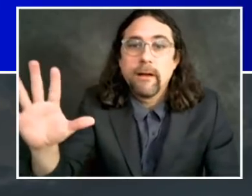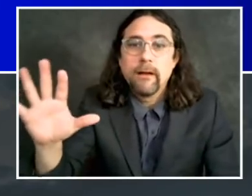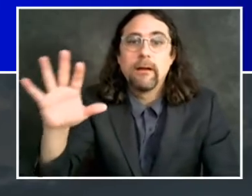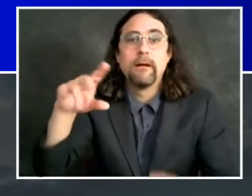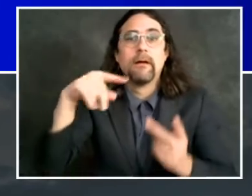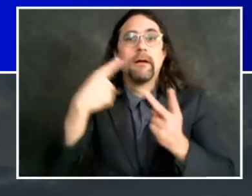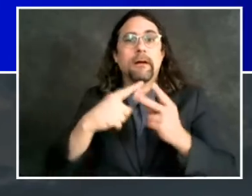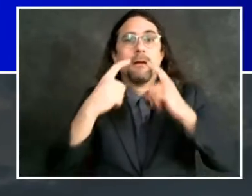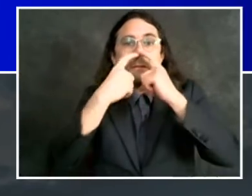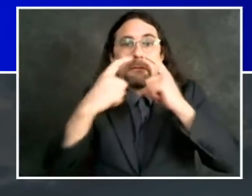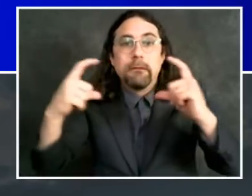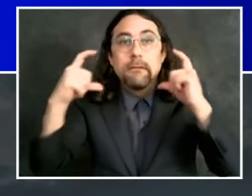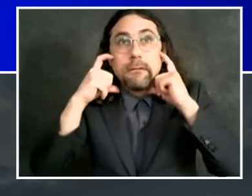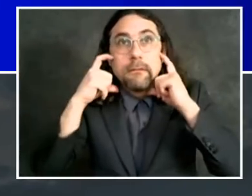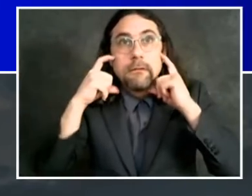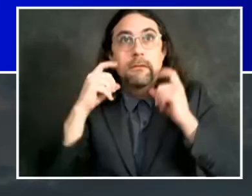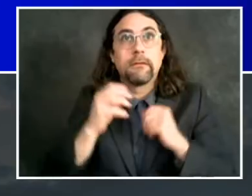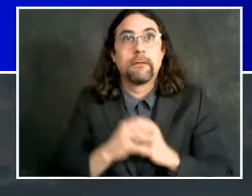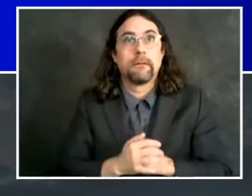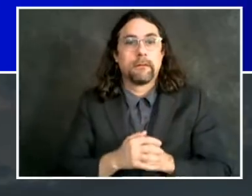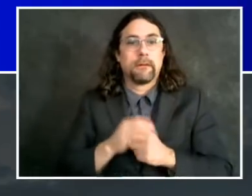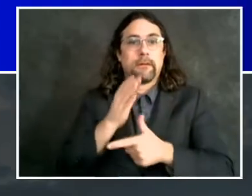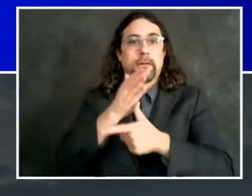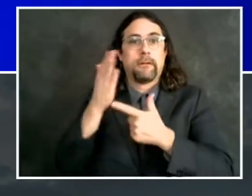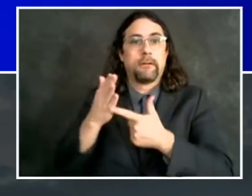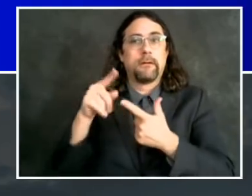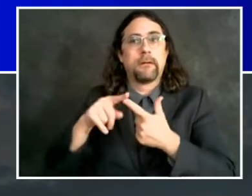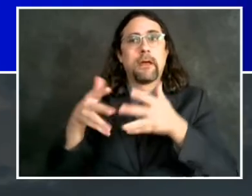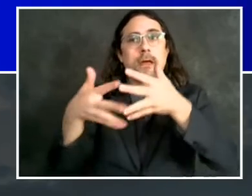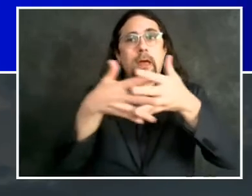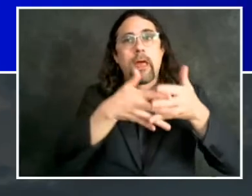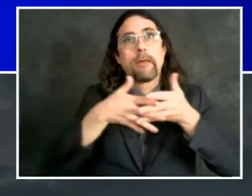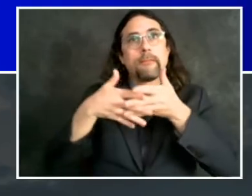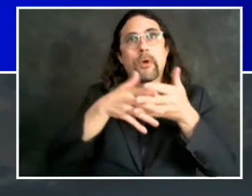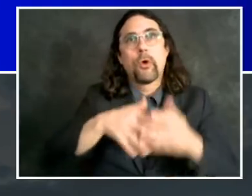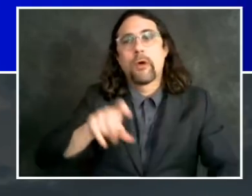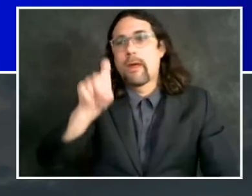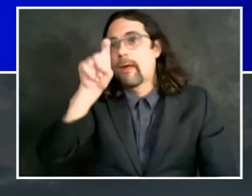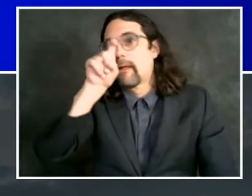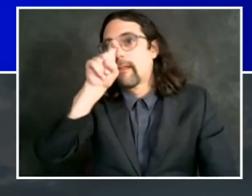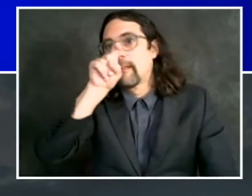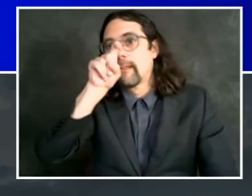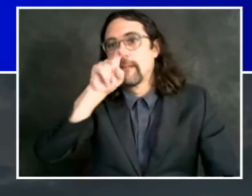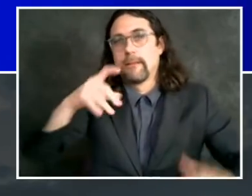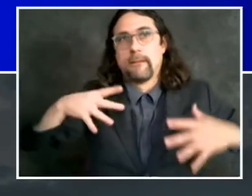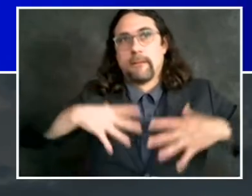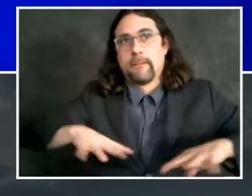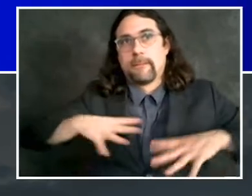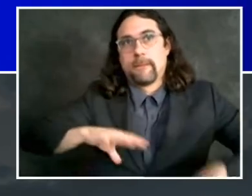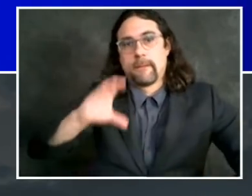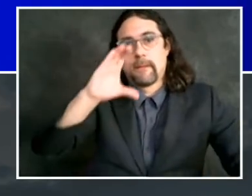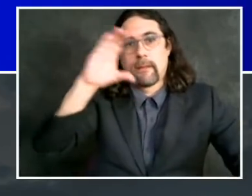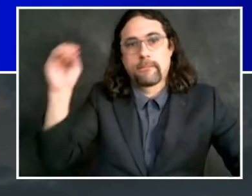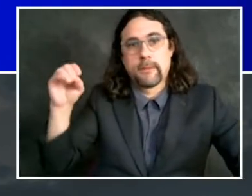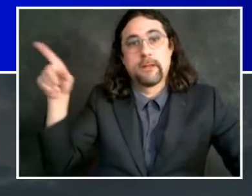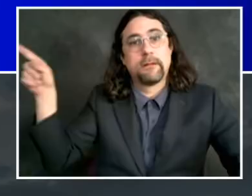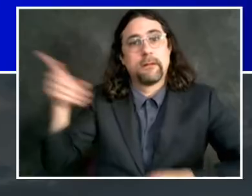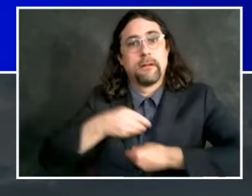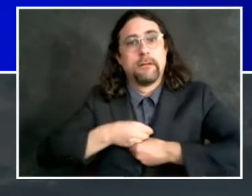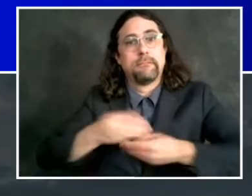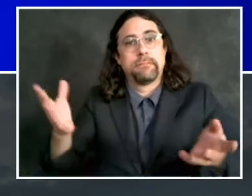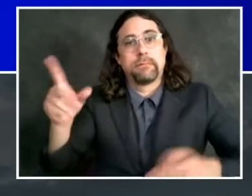175,000 surgical masks. That's fantastic. And the Consulate of Egypt has